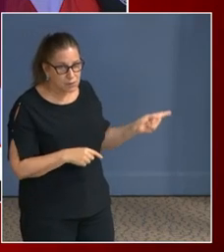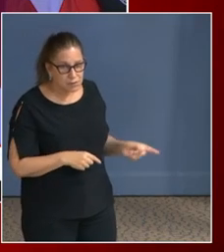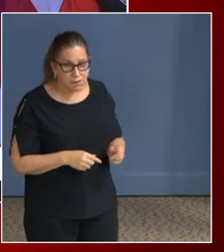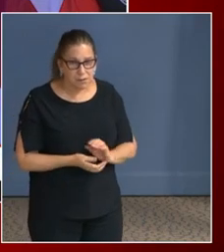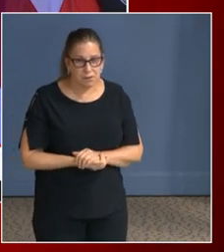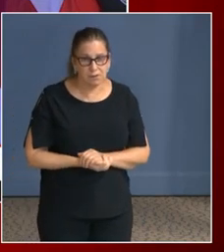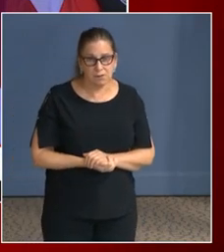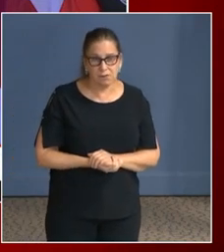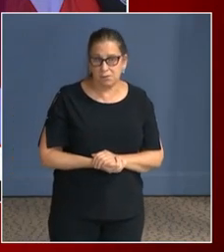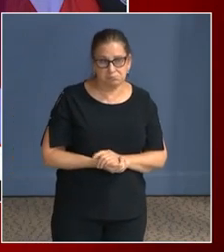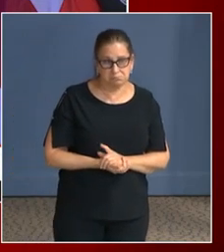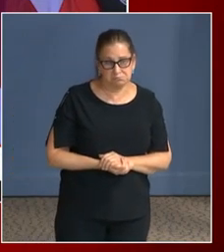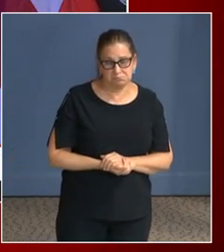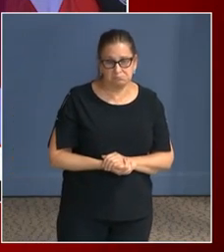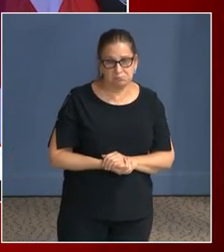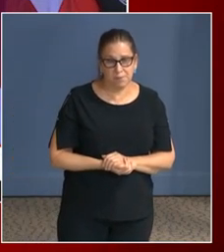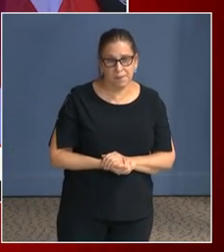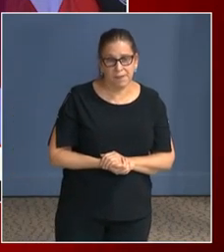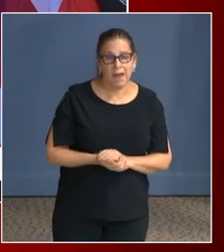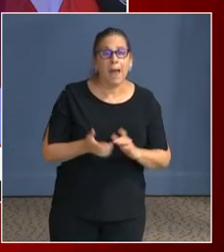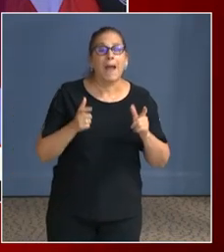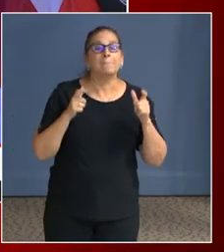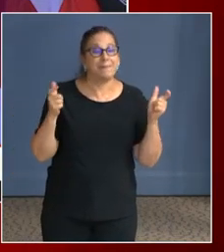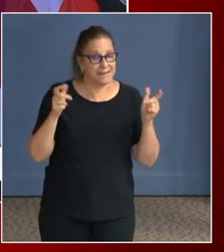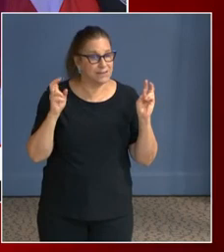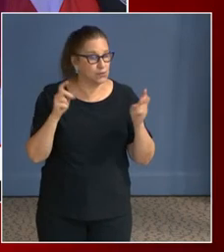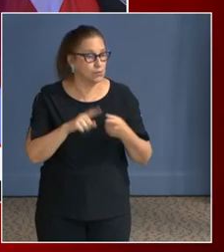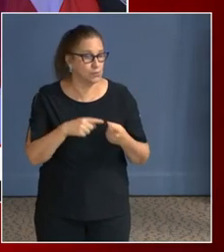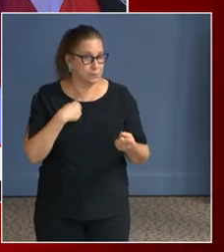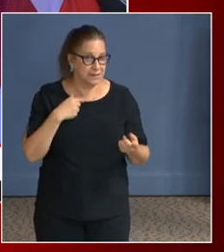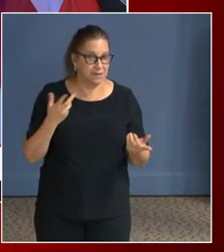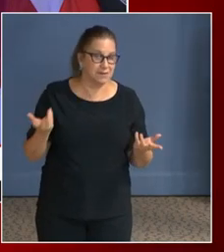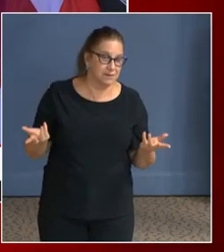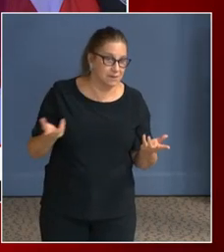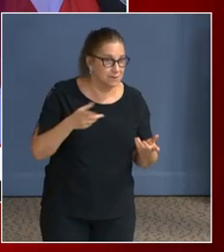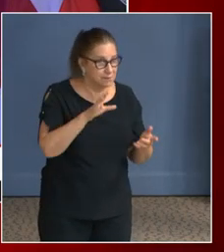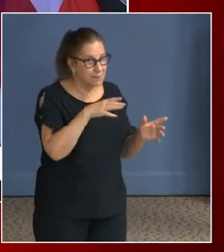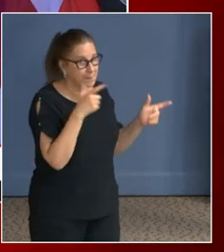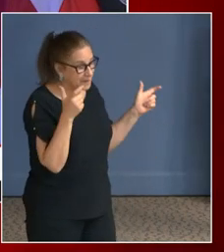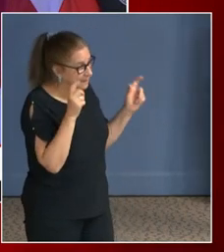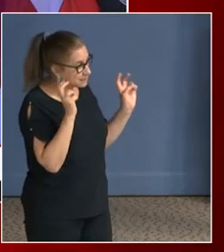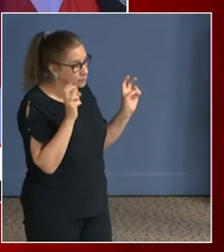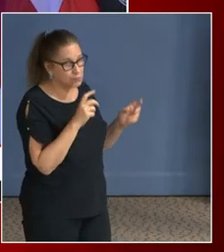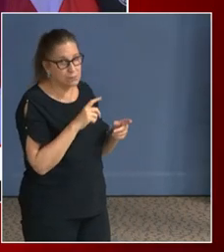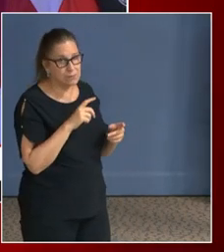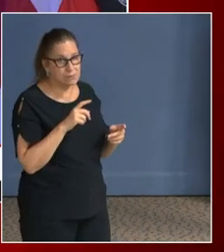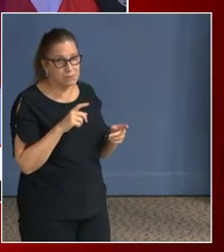Okay, then it is a big issue to me, and it is a big issue to a lot of people.